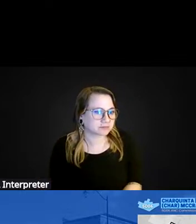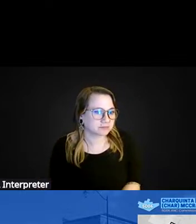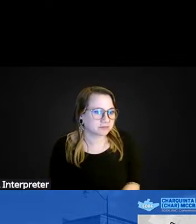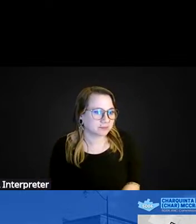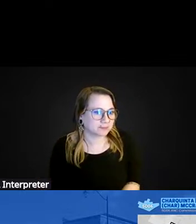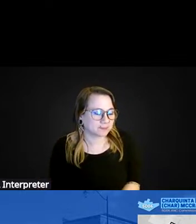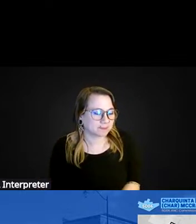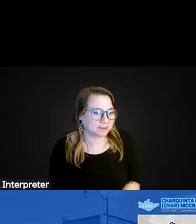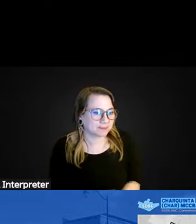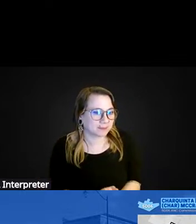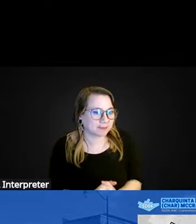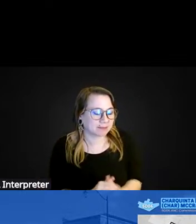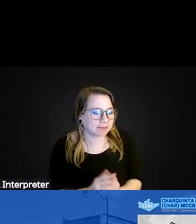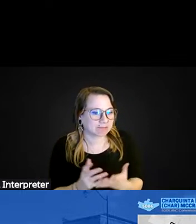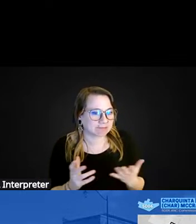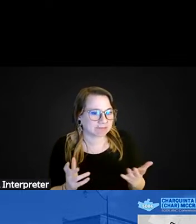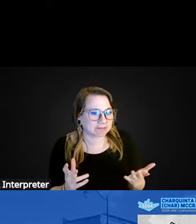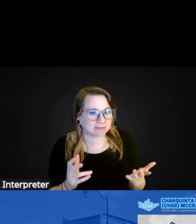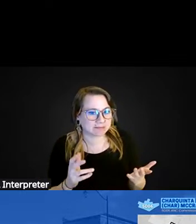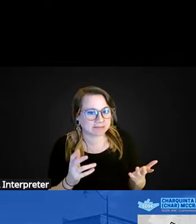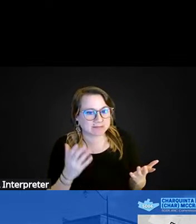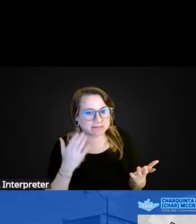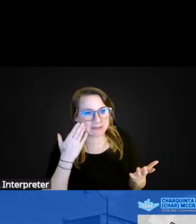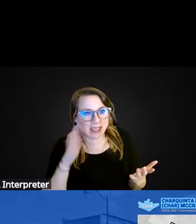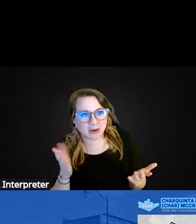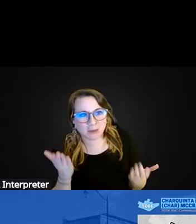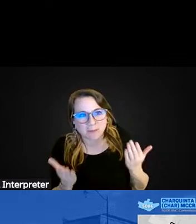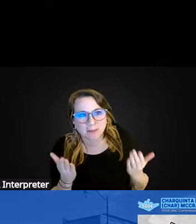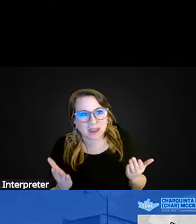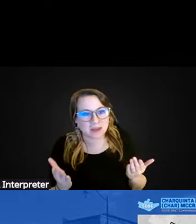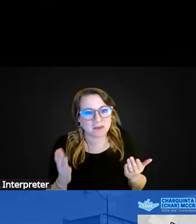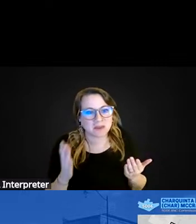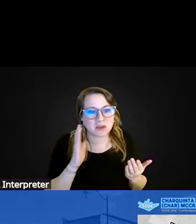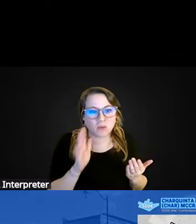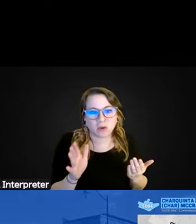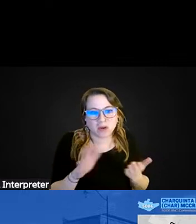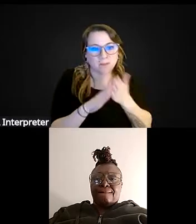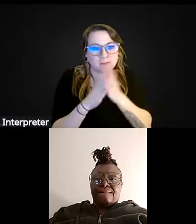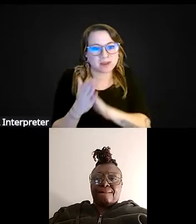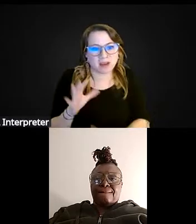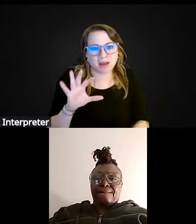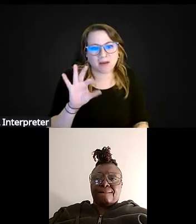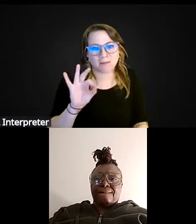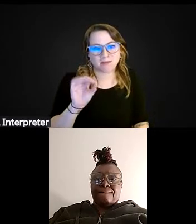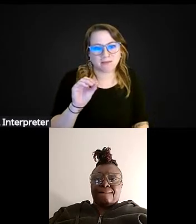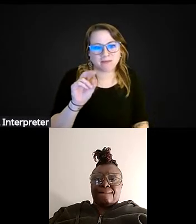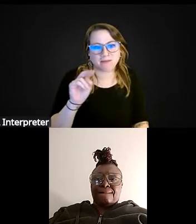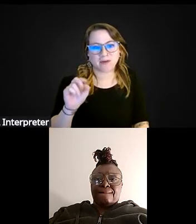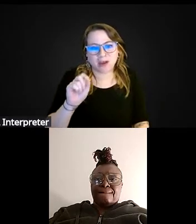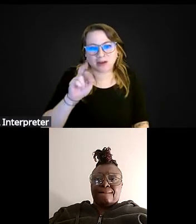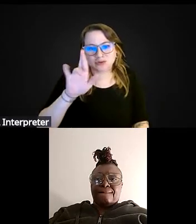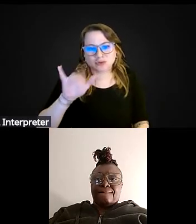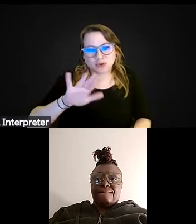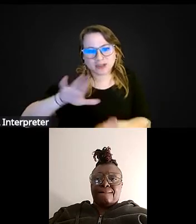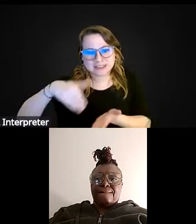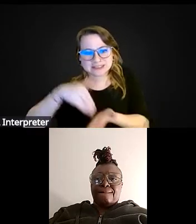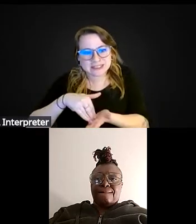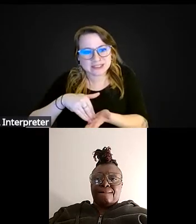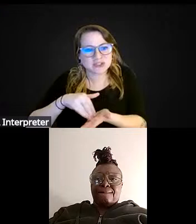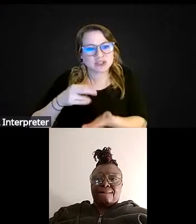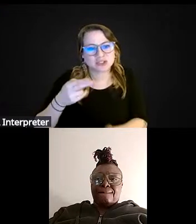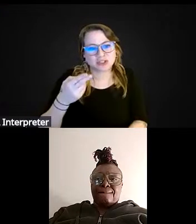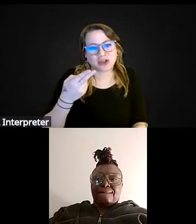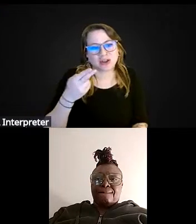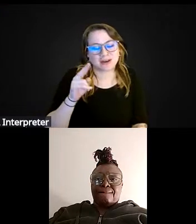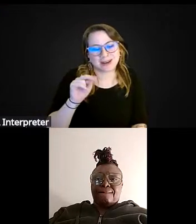I don't know, maybe y'all will go to the Fontroy Center and on Nanny Helen Burroughs, and that's an